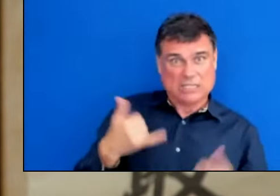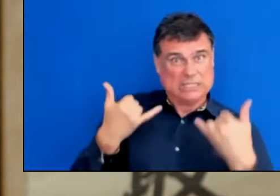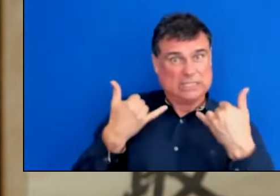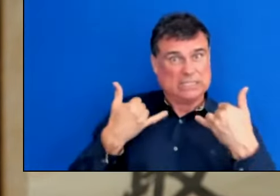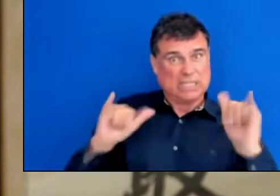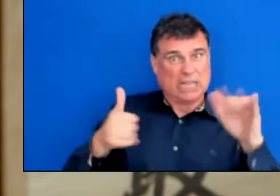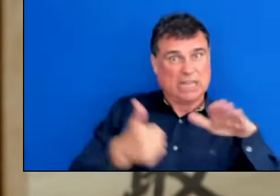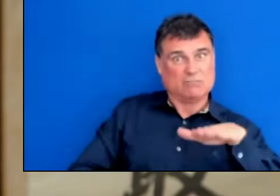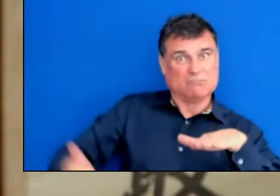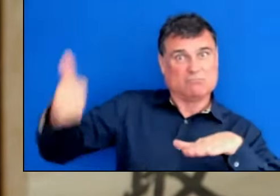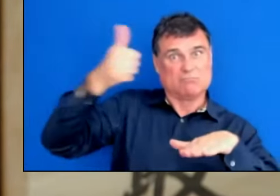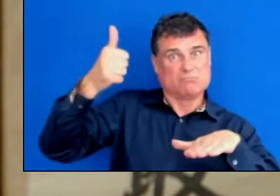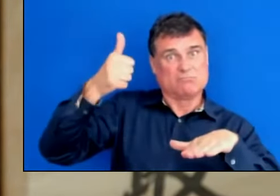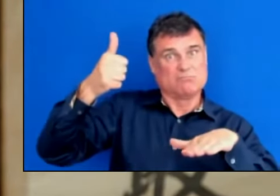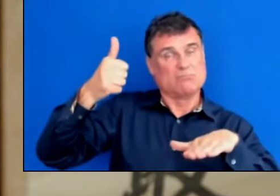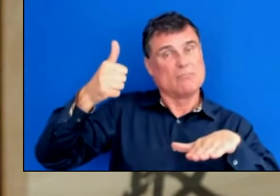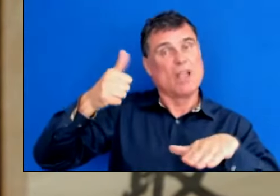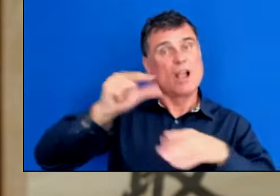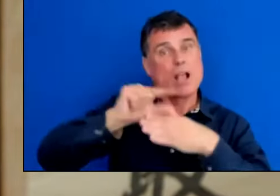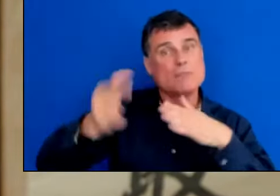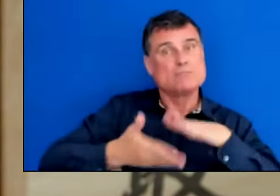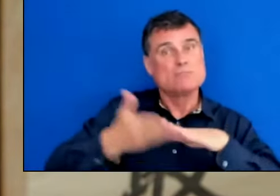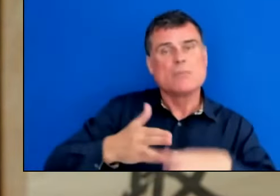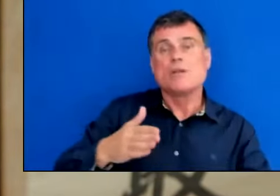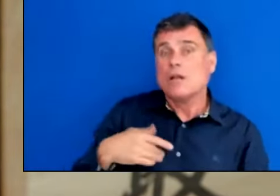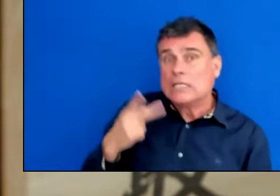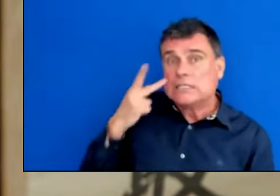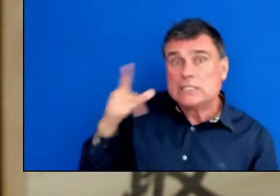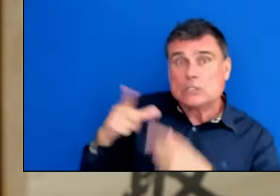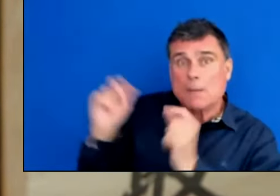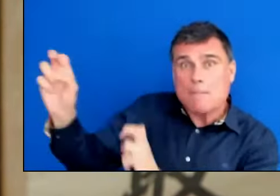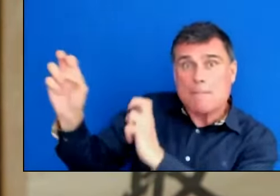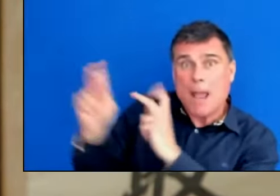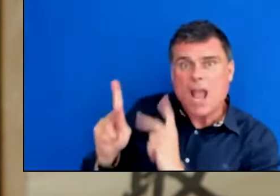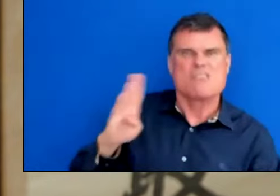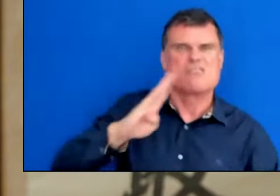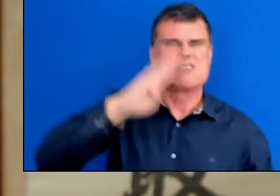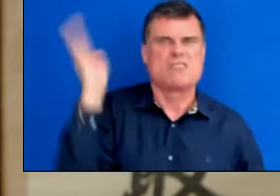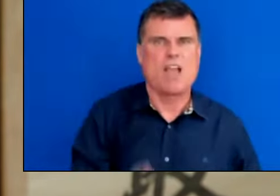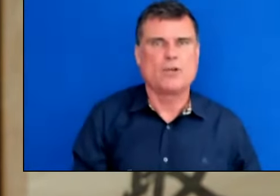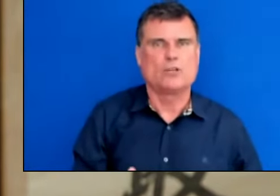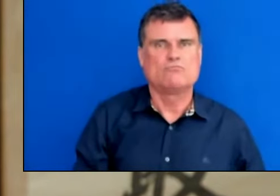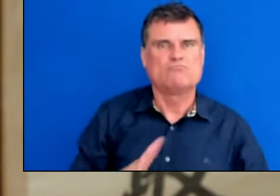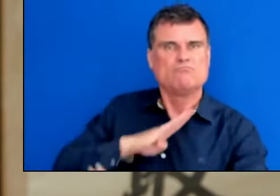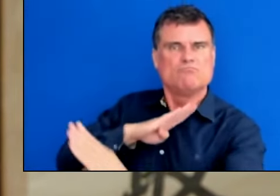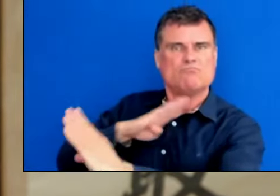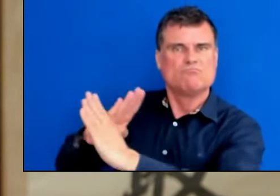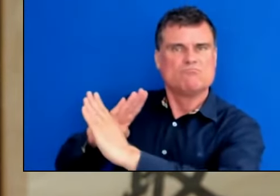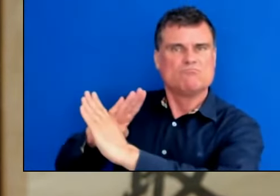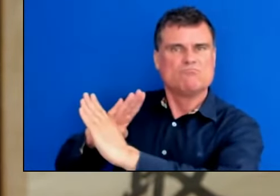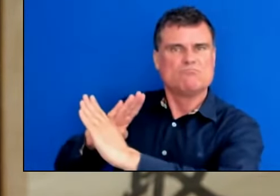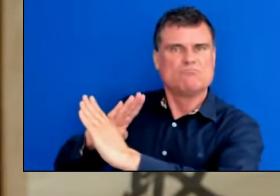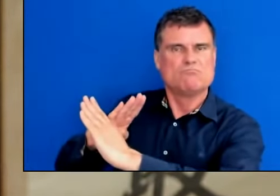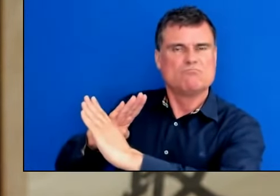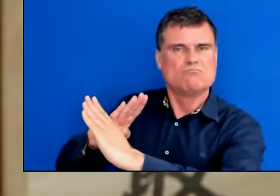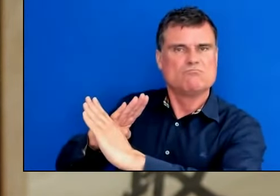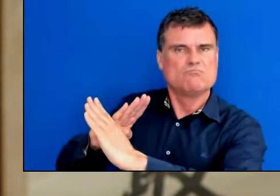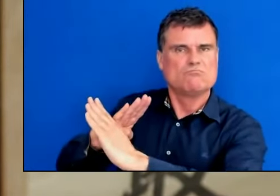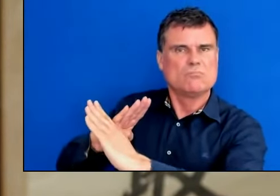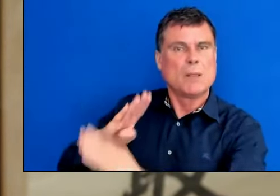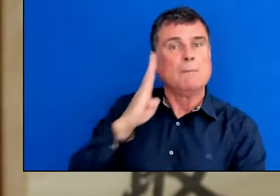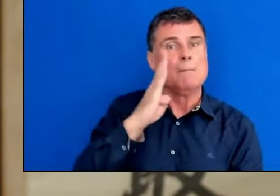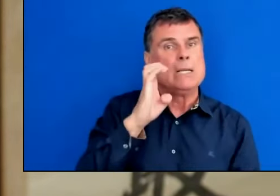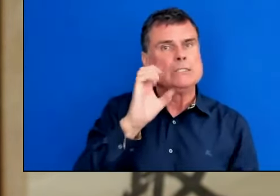in public life, to see they never come back here. Let our slogan be for British